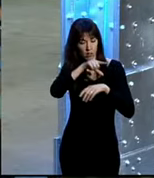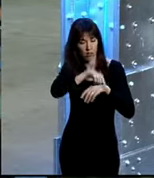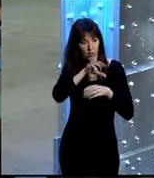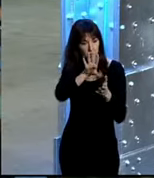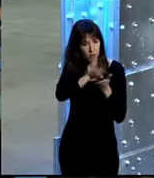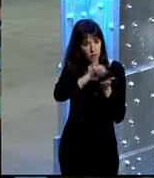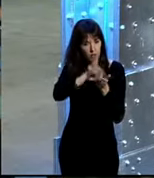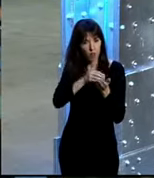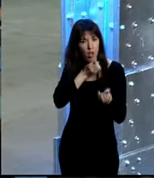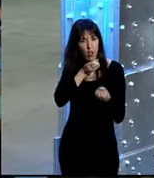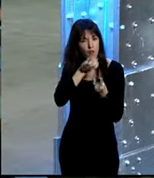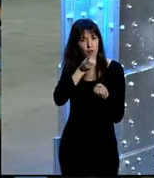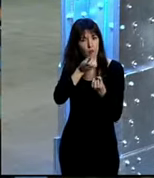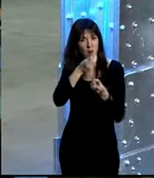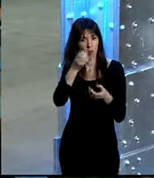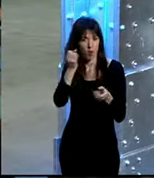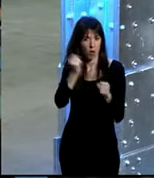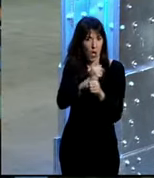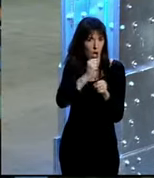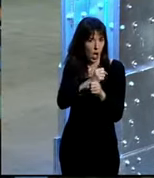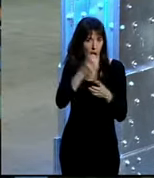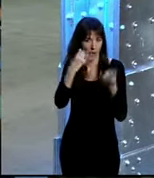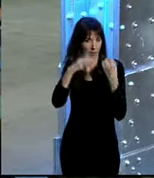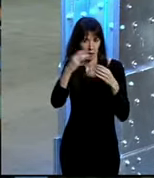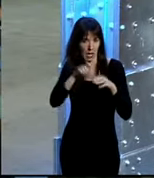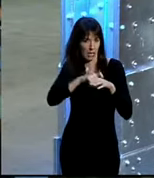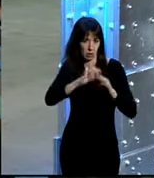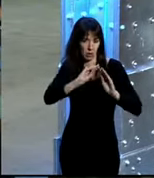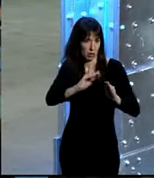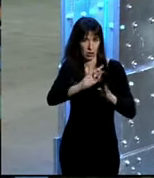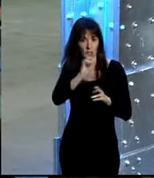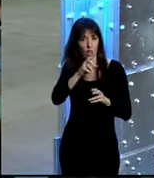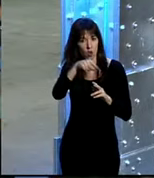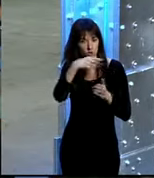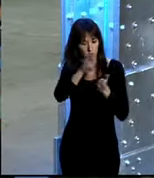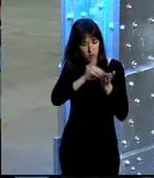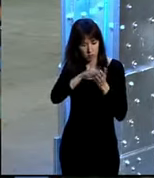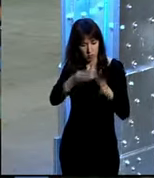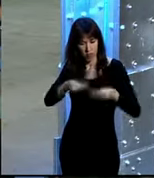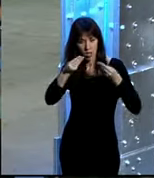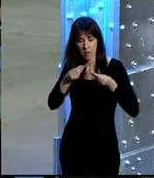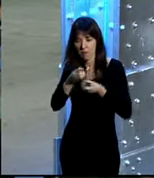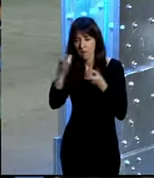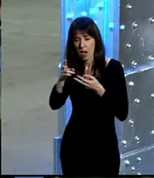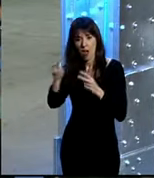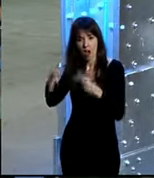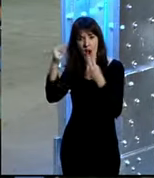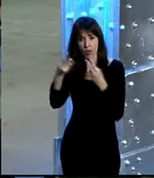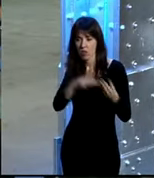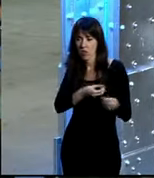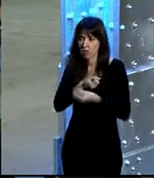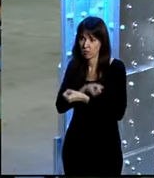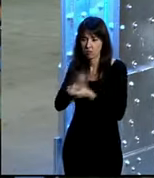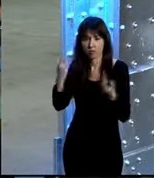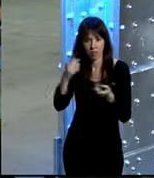the participants, and we get all the information from a wristband. With all